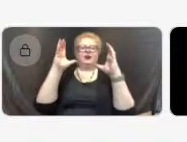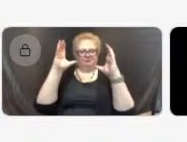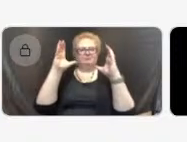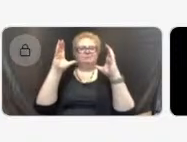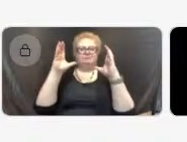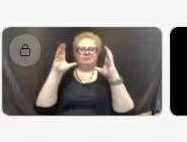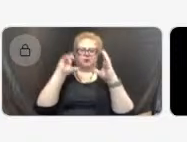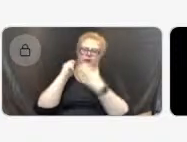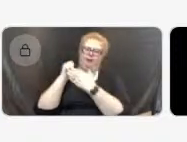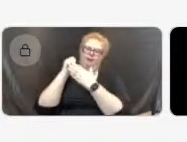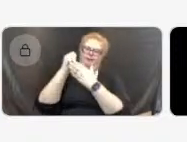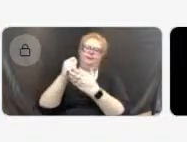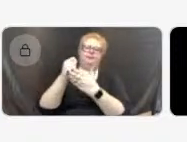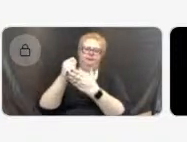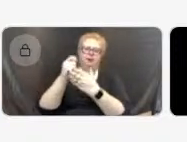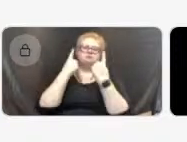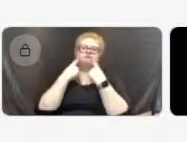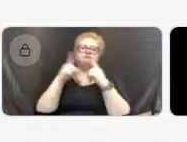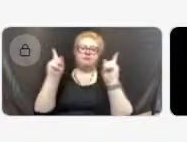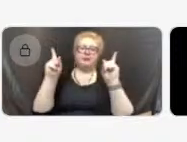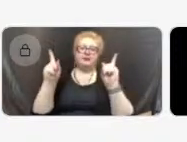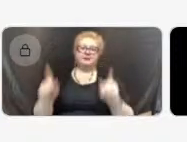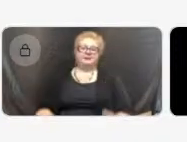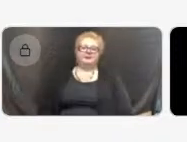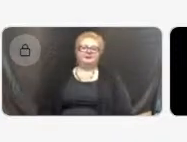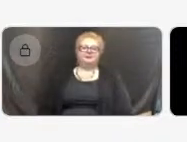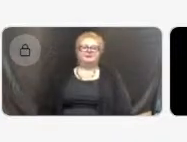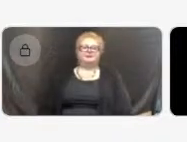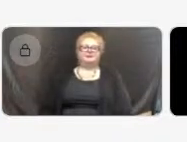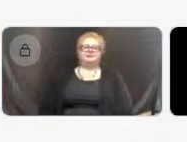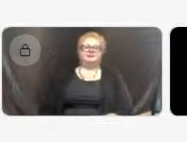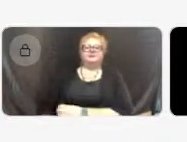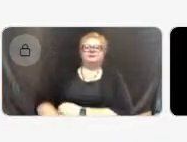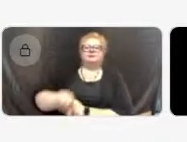sir. Any other commissioners?